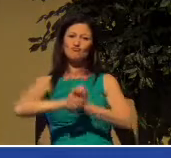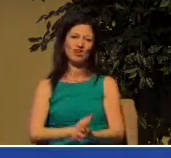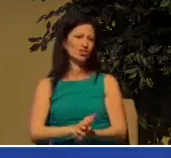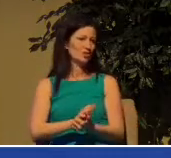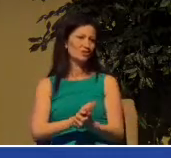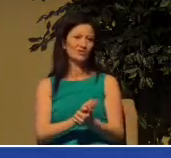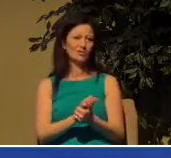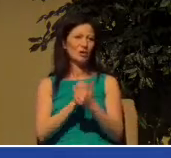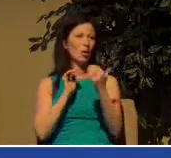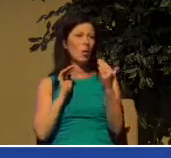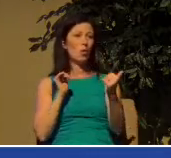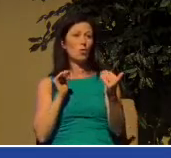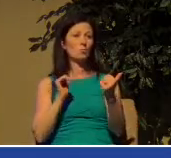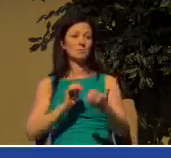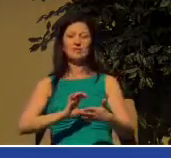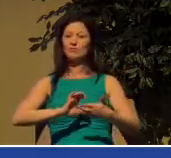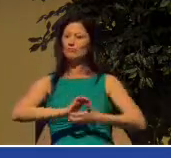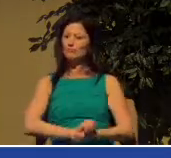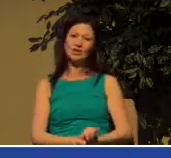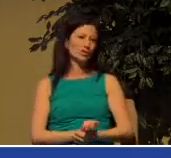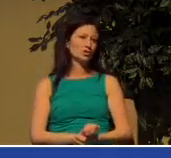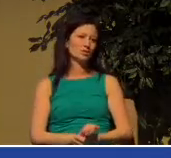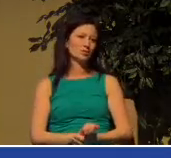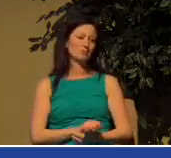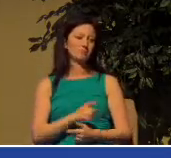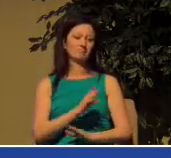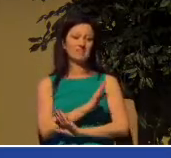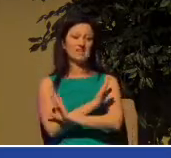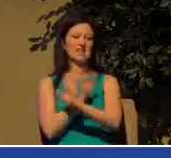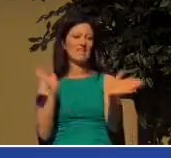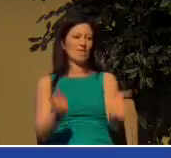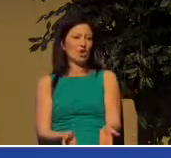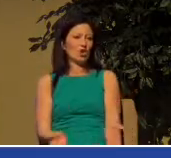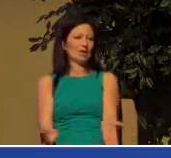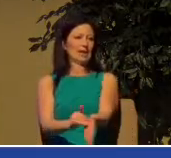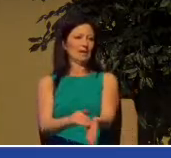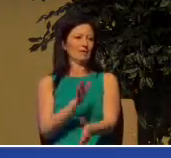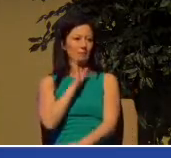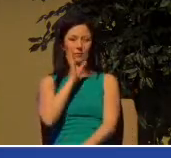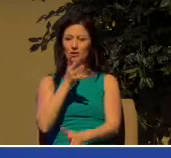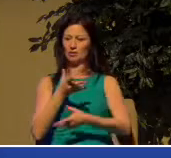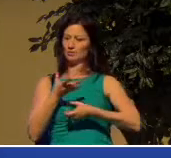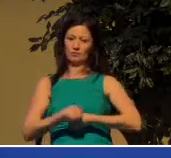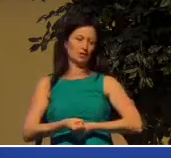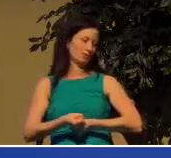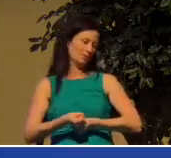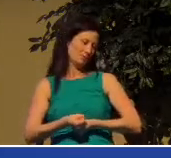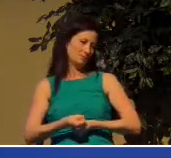dashed, and they said to themselves, never will I trust again.